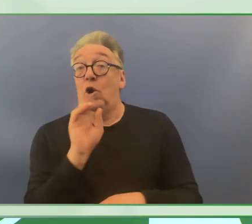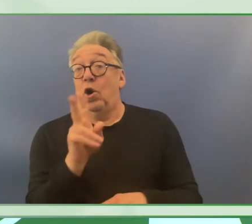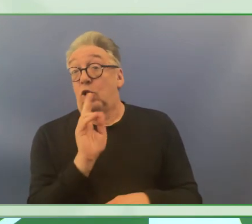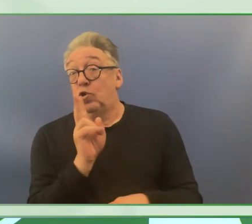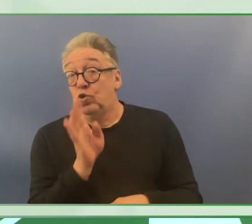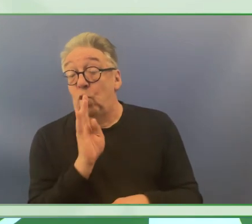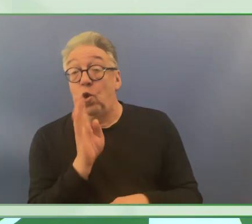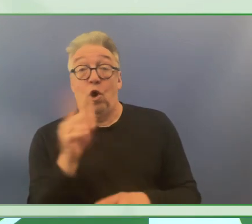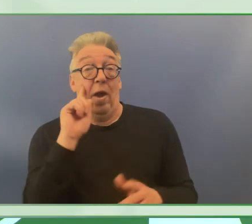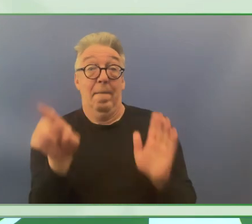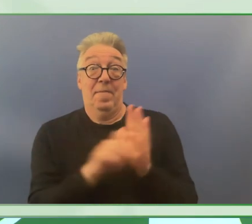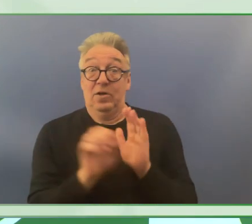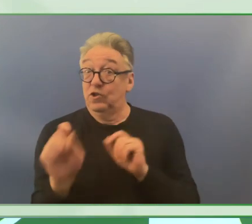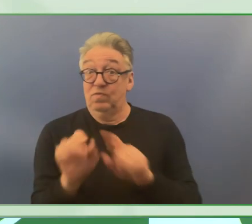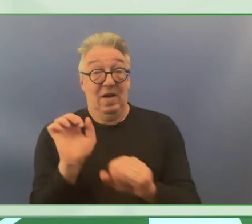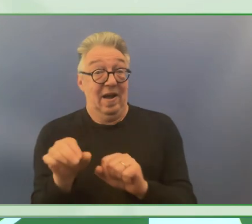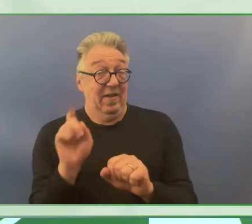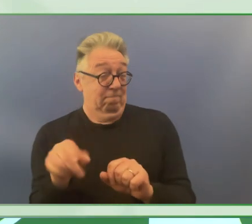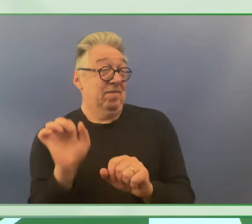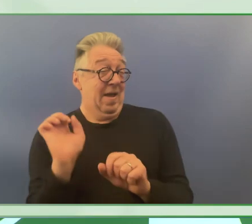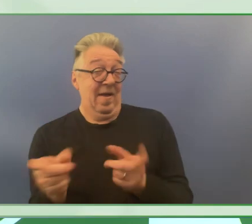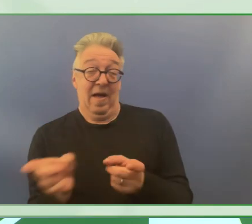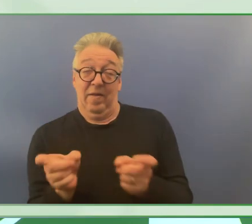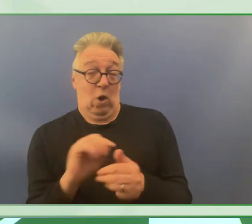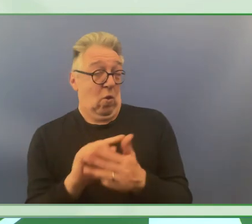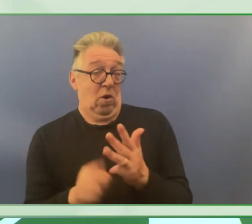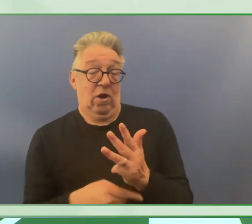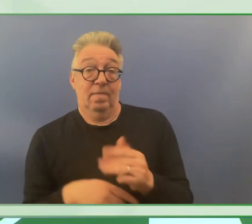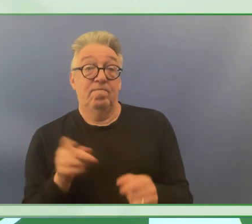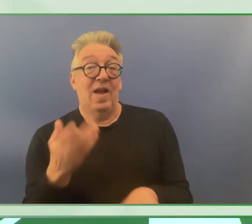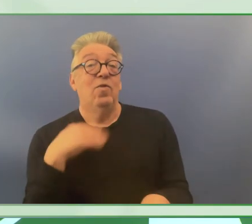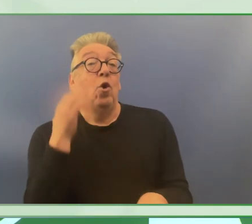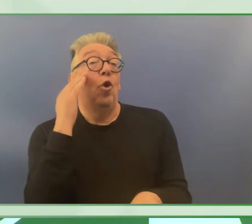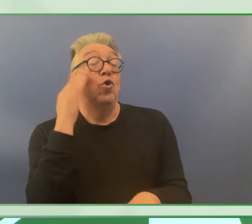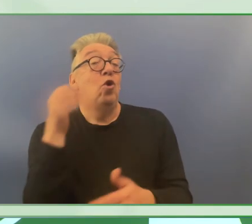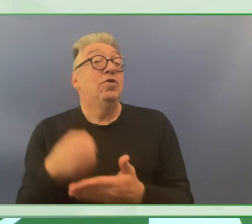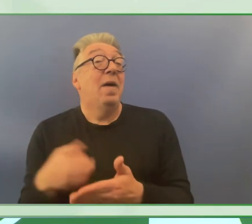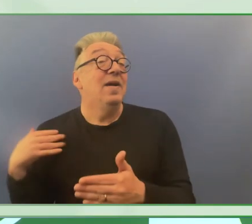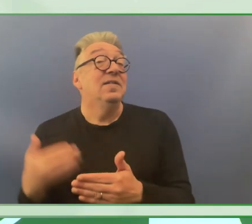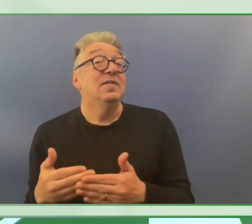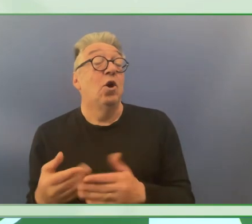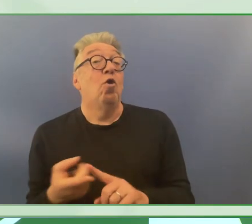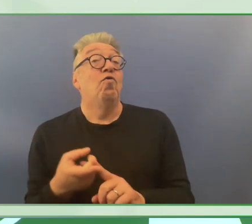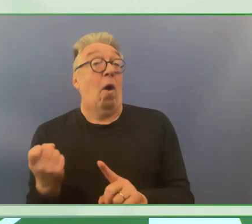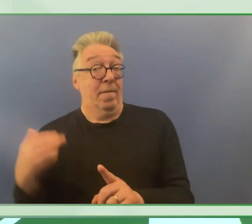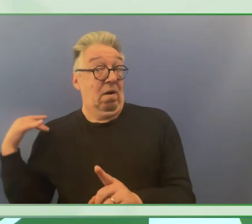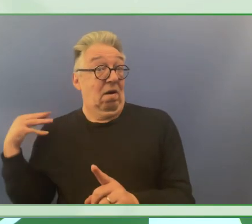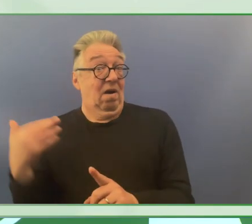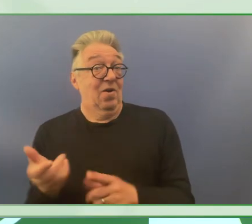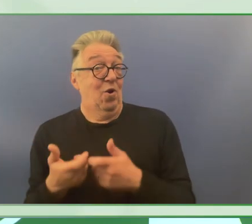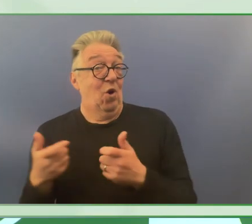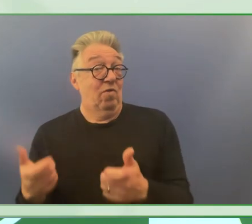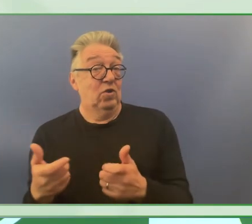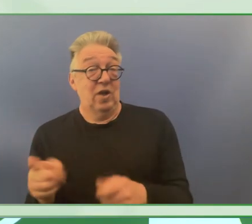images. So it can handle all of these things. And it has a knowledge base which is powered by existing conference data. That means there is the agenda,